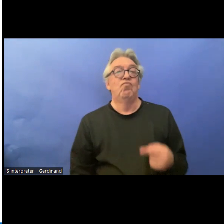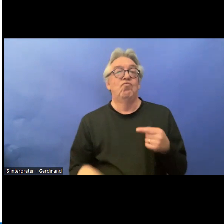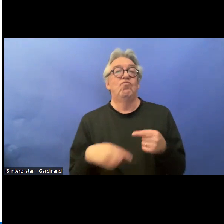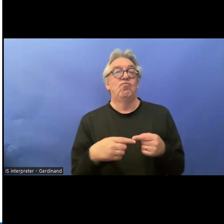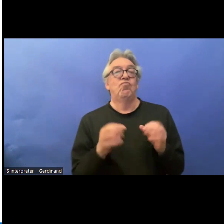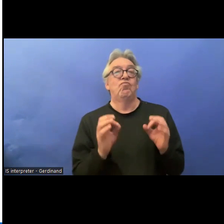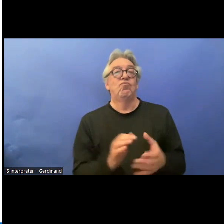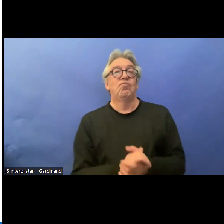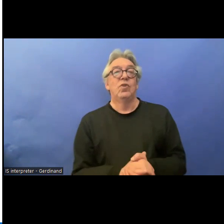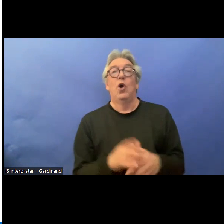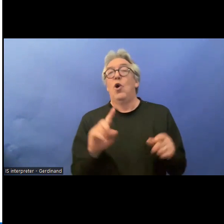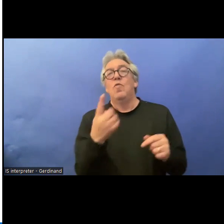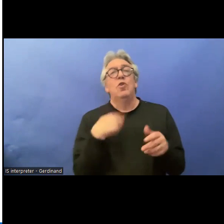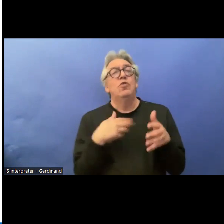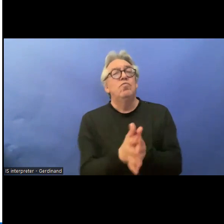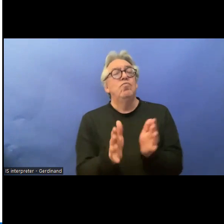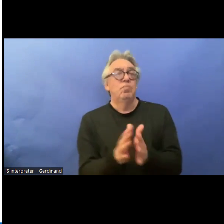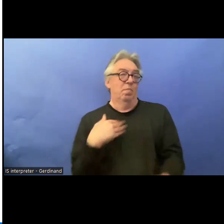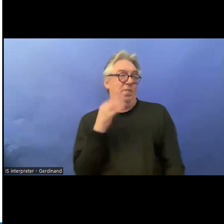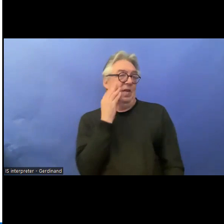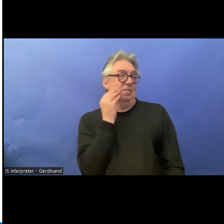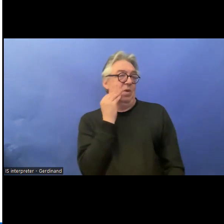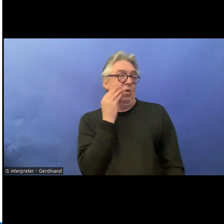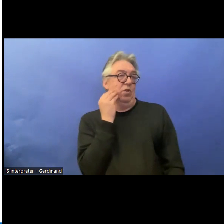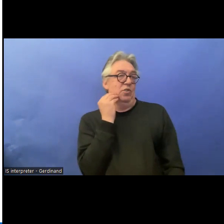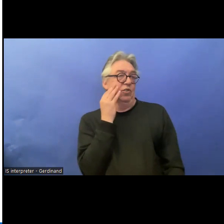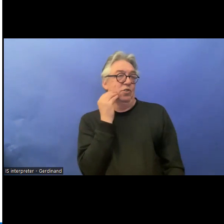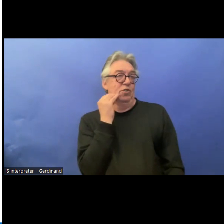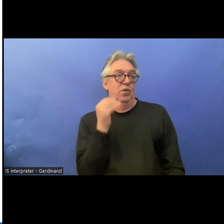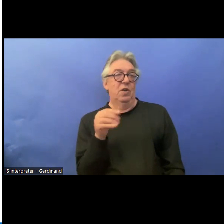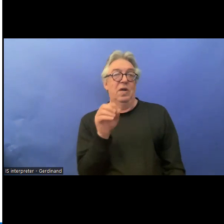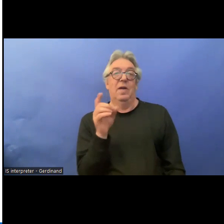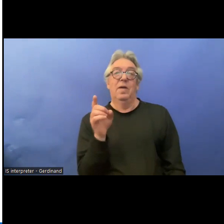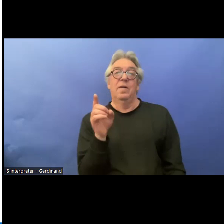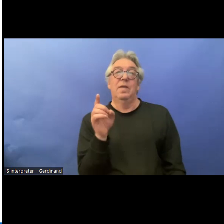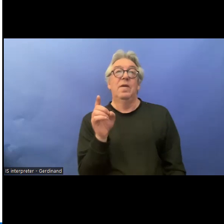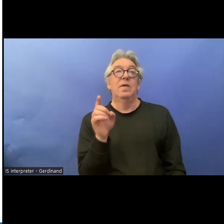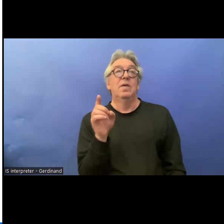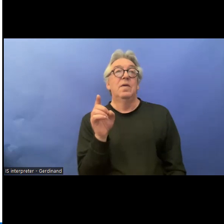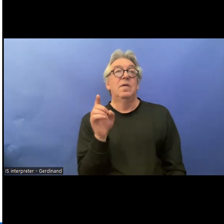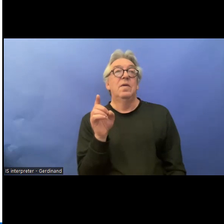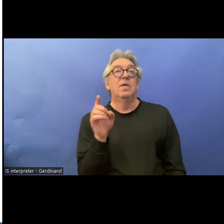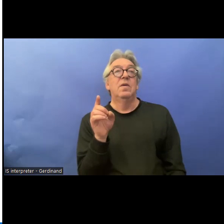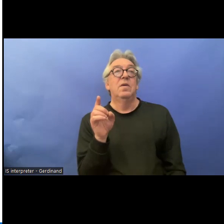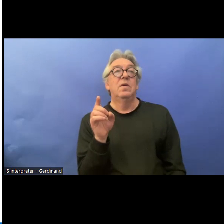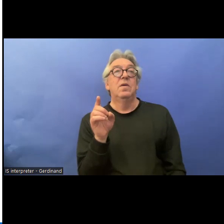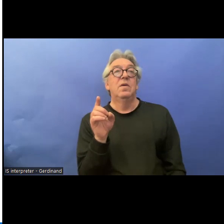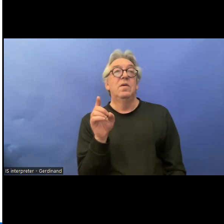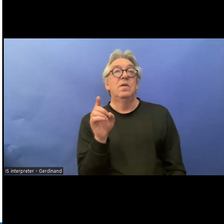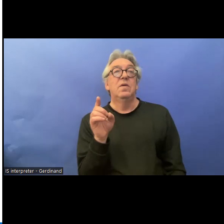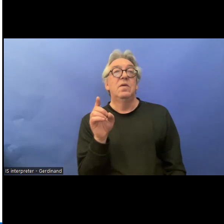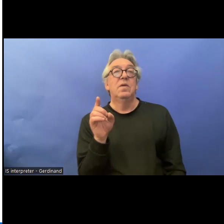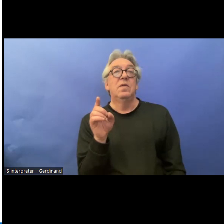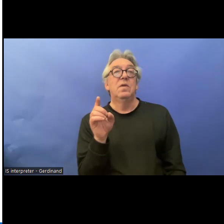my experience to be voice of OPDs and NGO and the DIWG. Please let